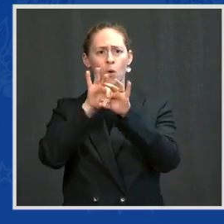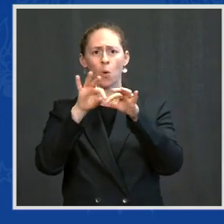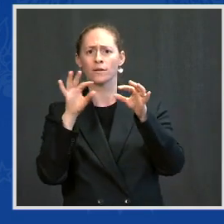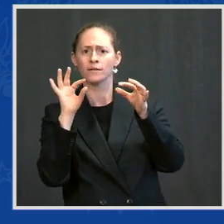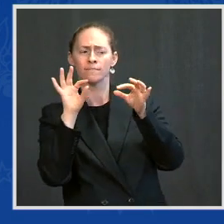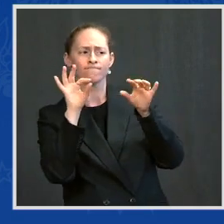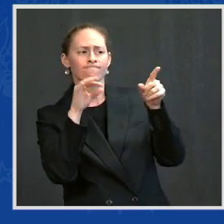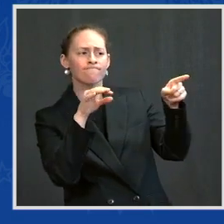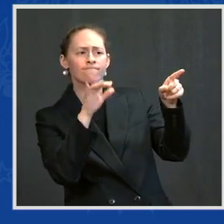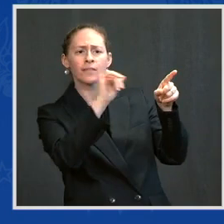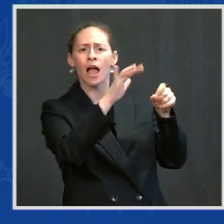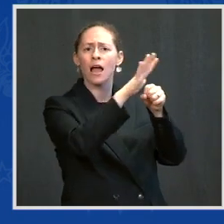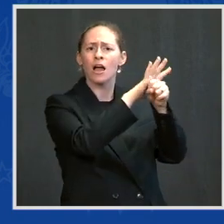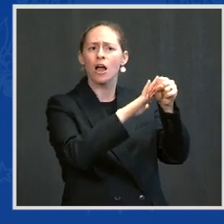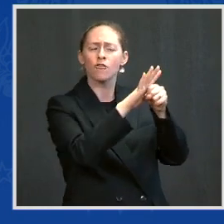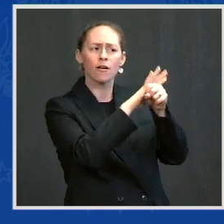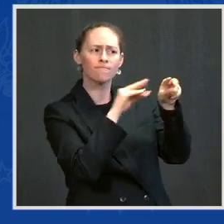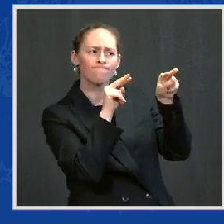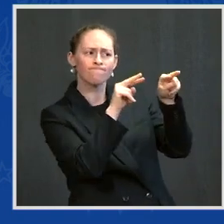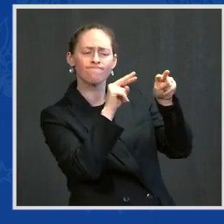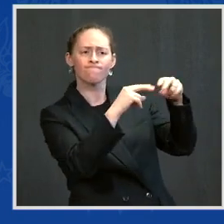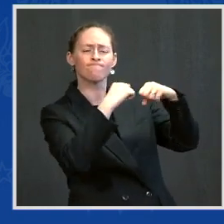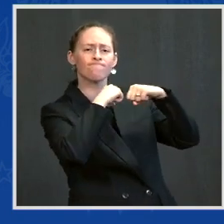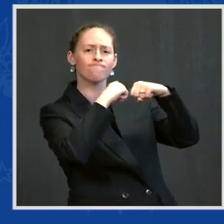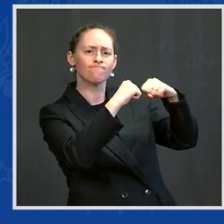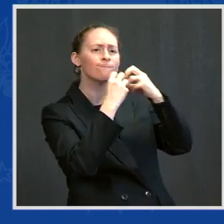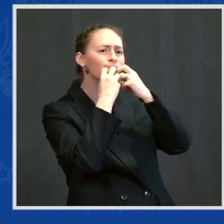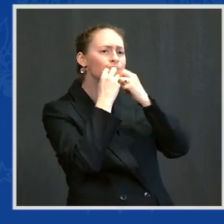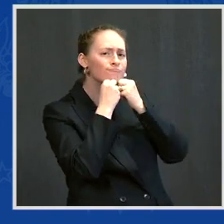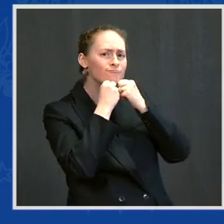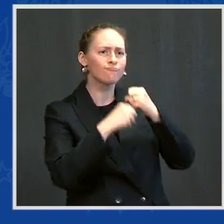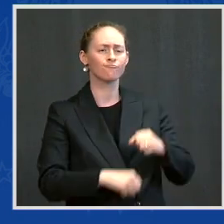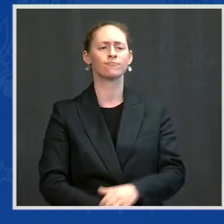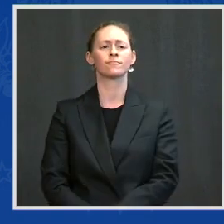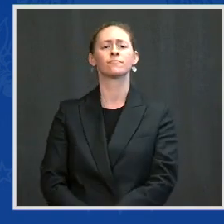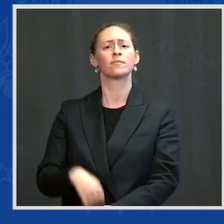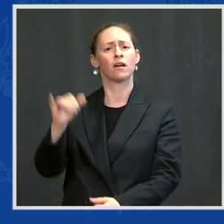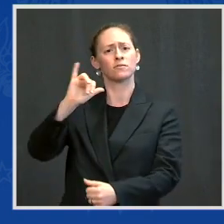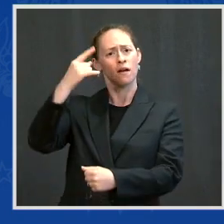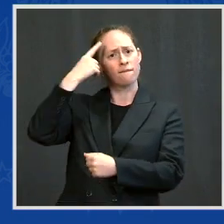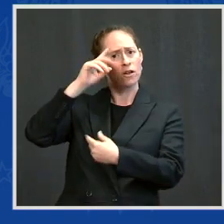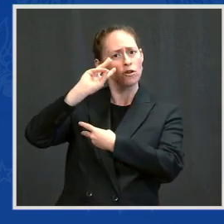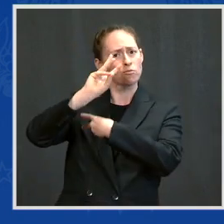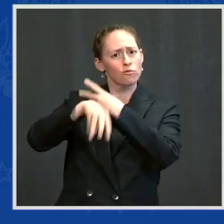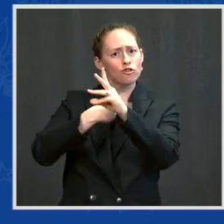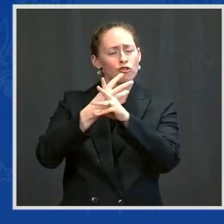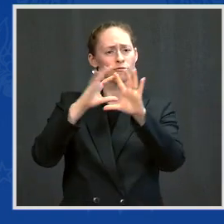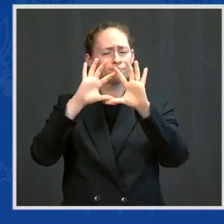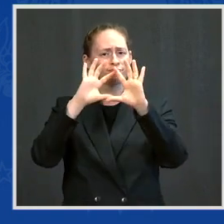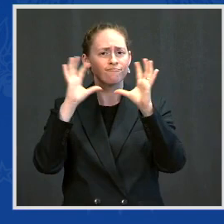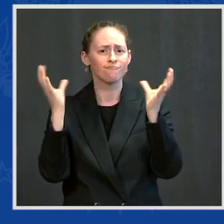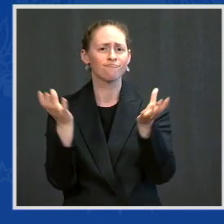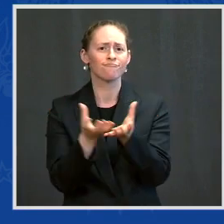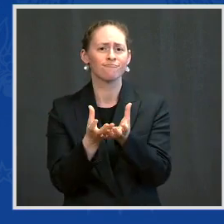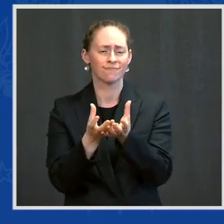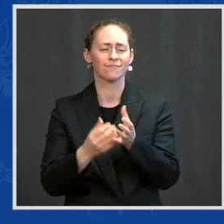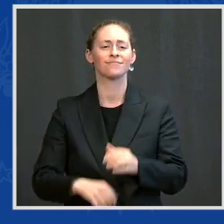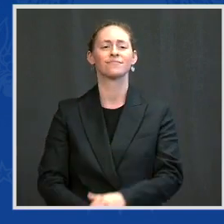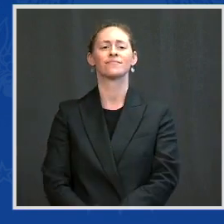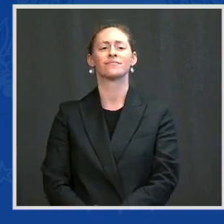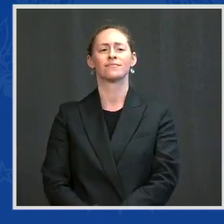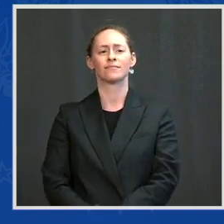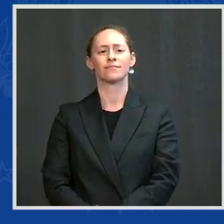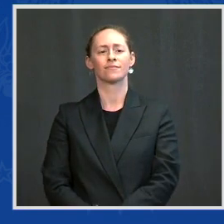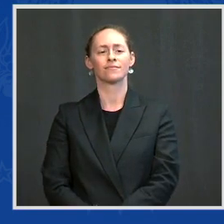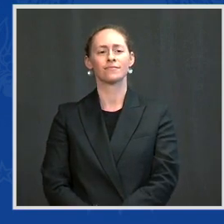special because this afternoon, in addition to our bilateral meetings, President Moon participated in a ceremony right in